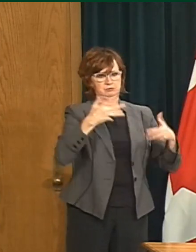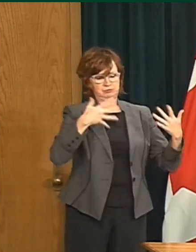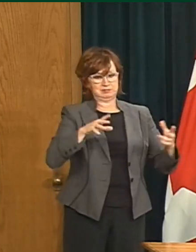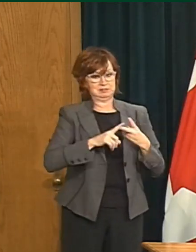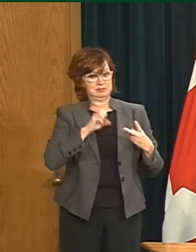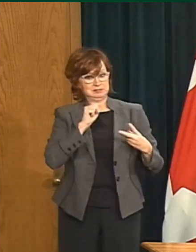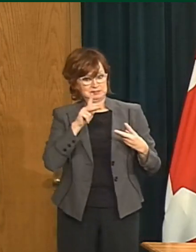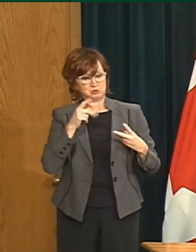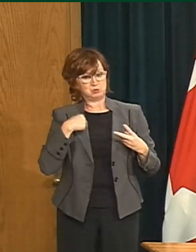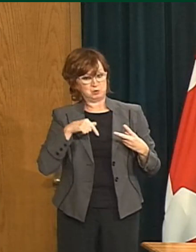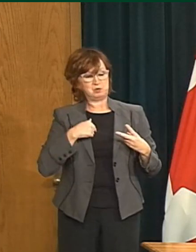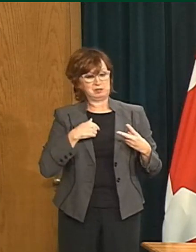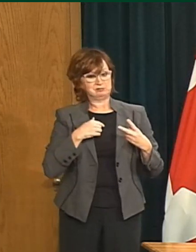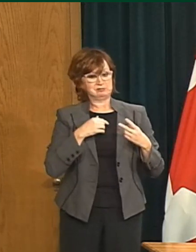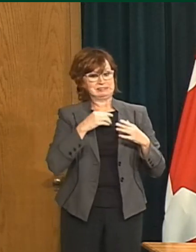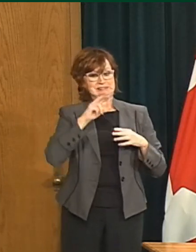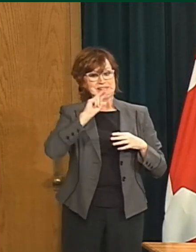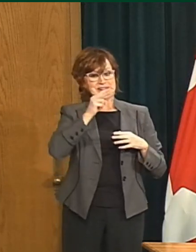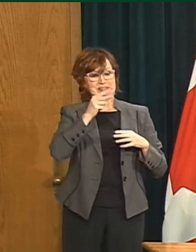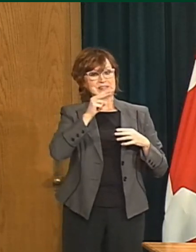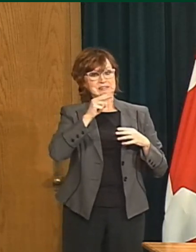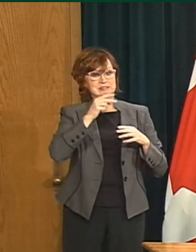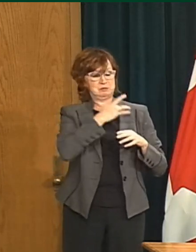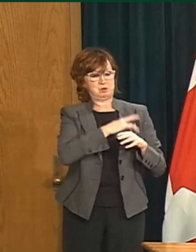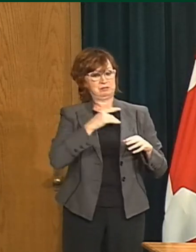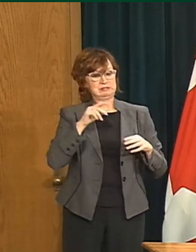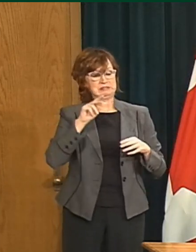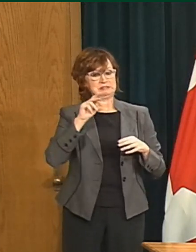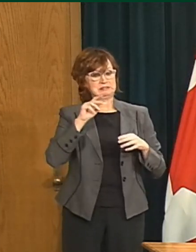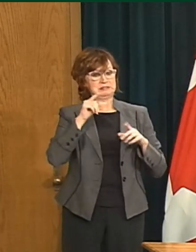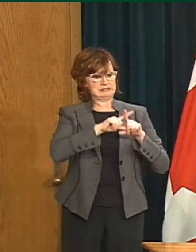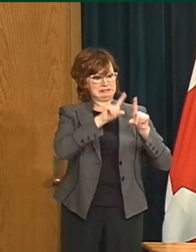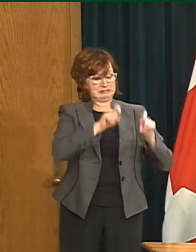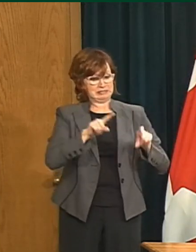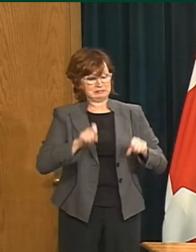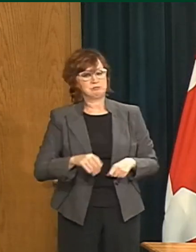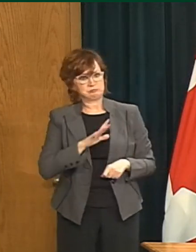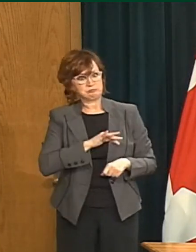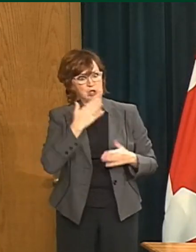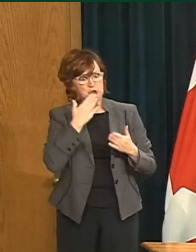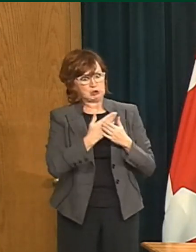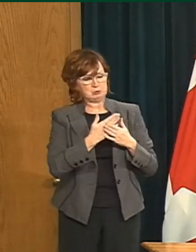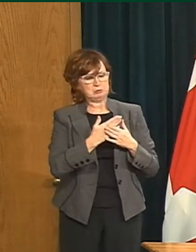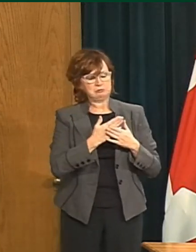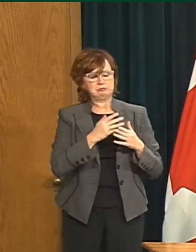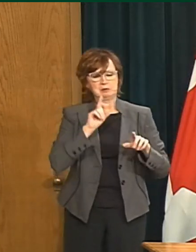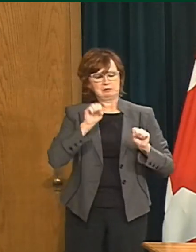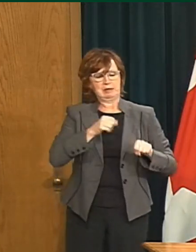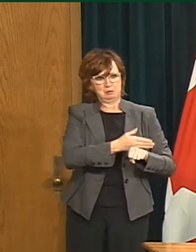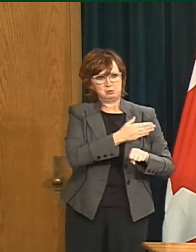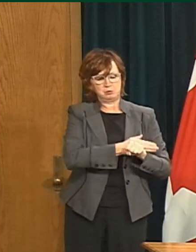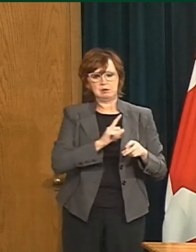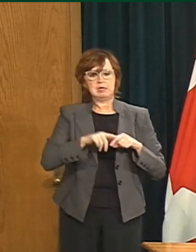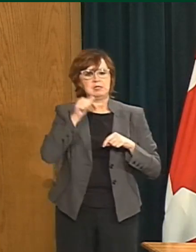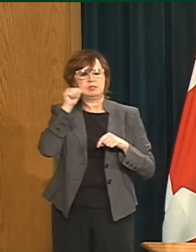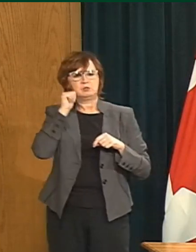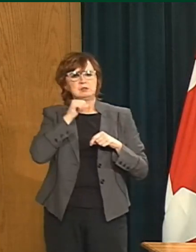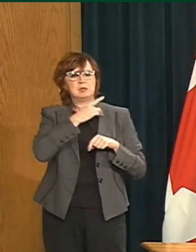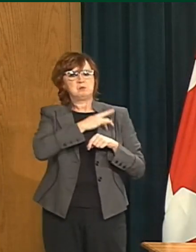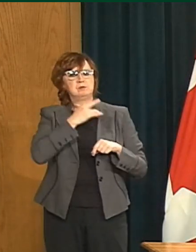will. Yesterday, the Roy Romano Provincial Lab processed about 900 tests, the highest one-day total to